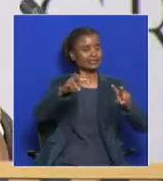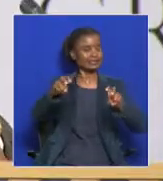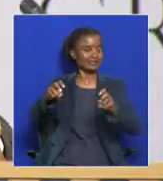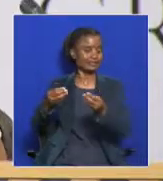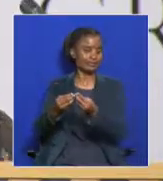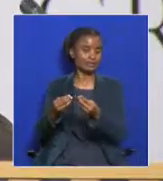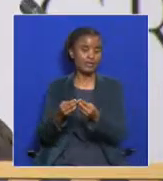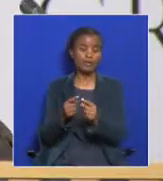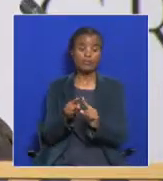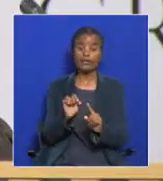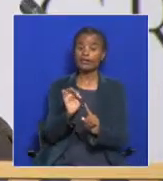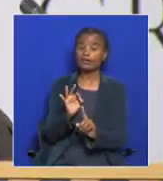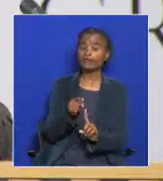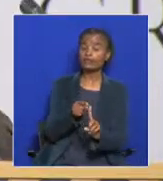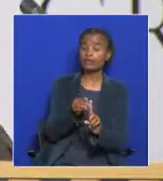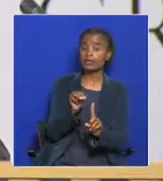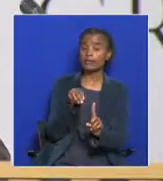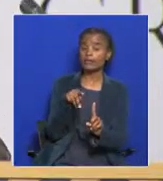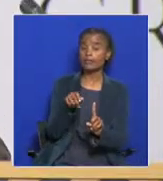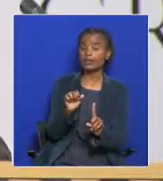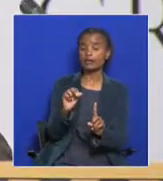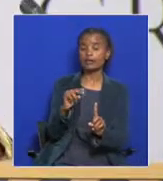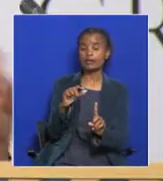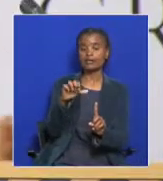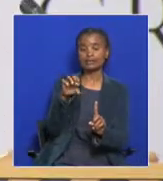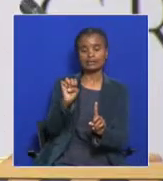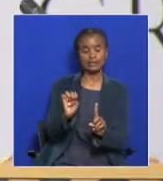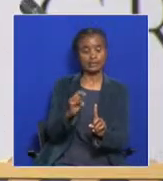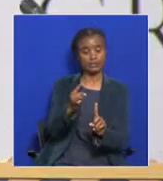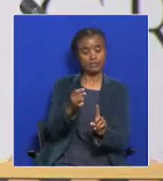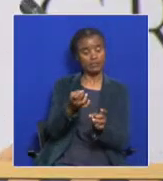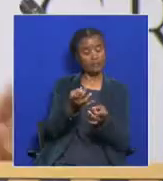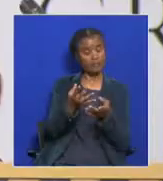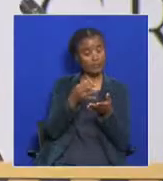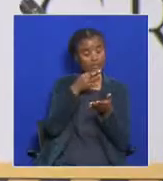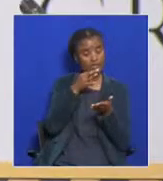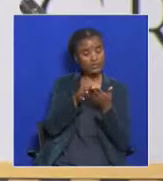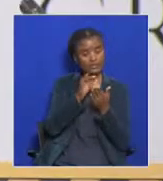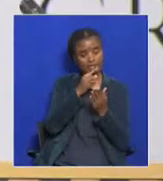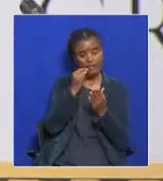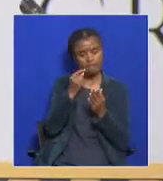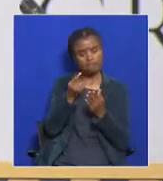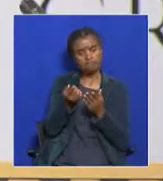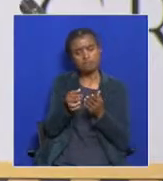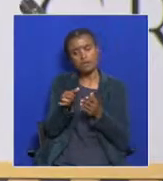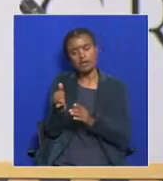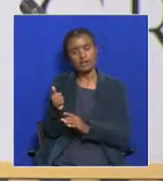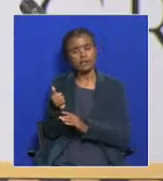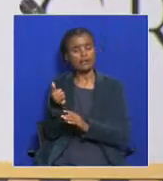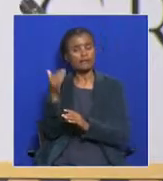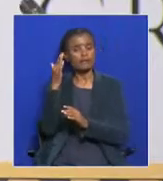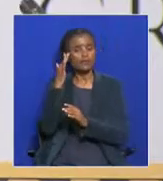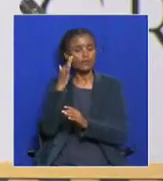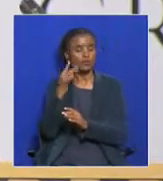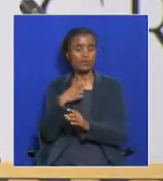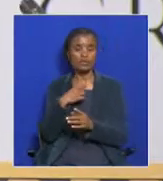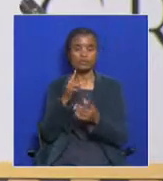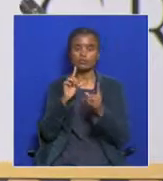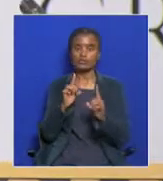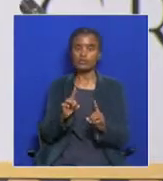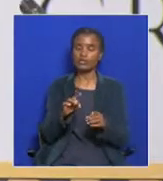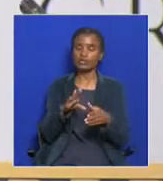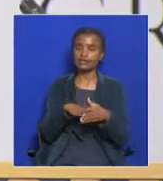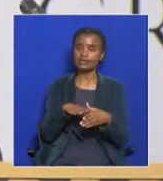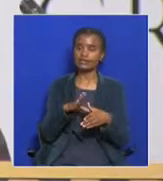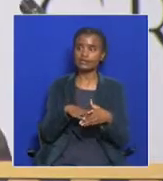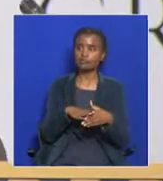name of a member who I didn't have any tension with, I would have chose them. There was no special reasoning behind my